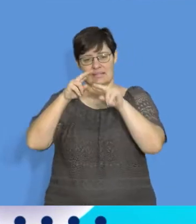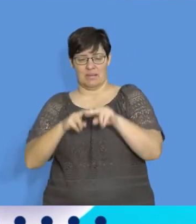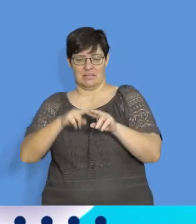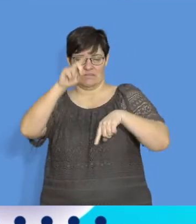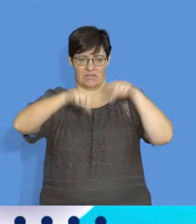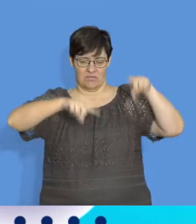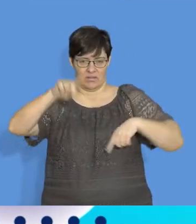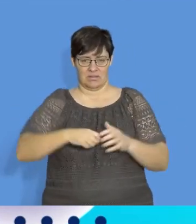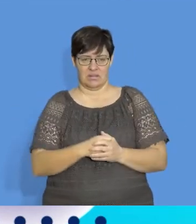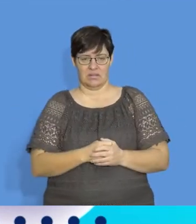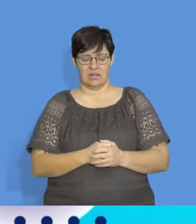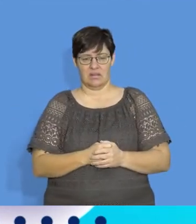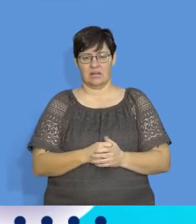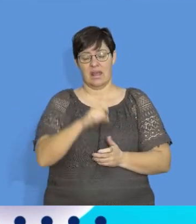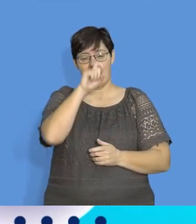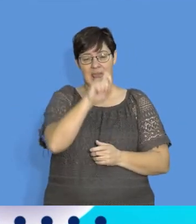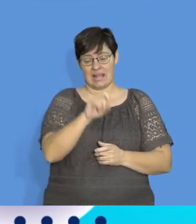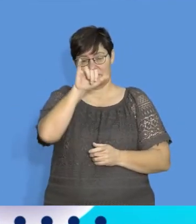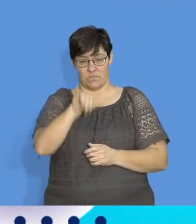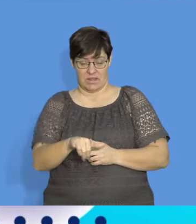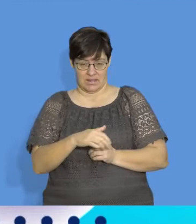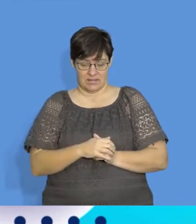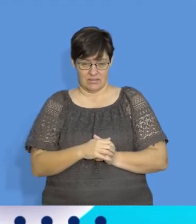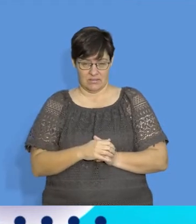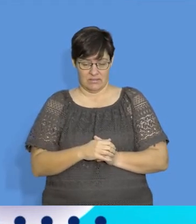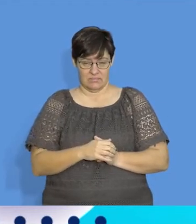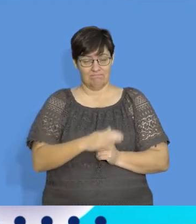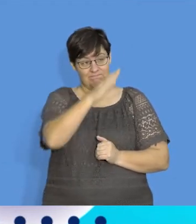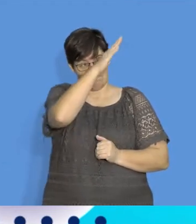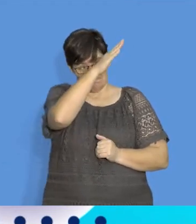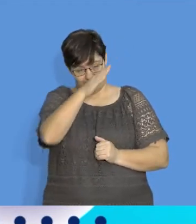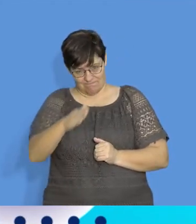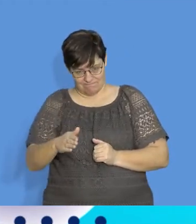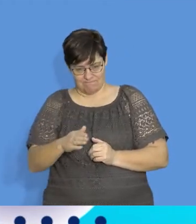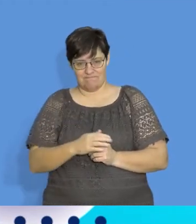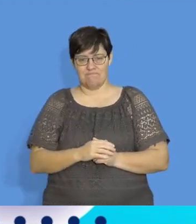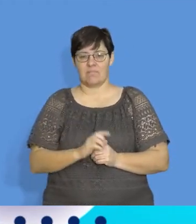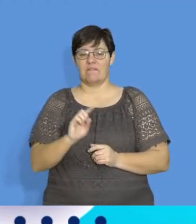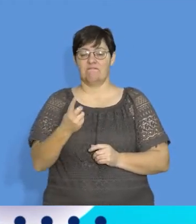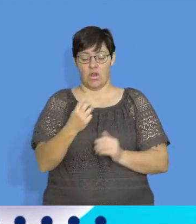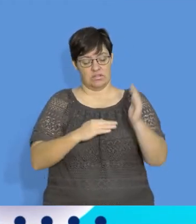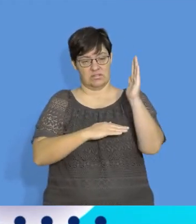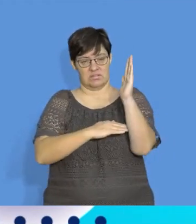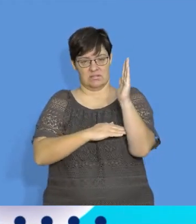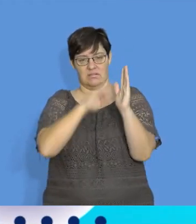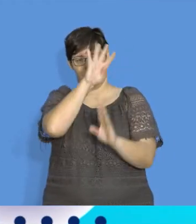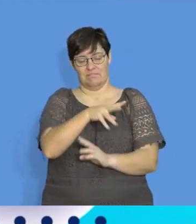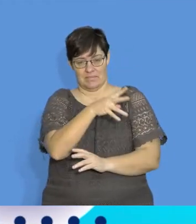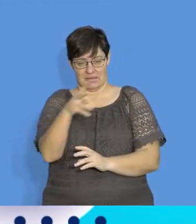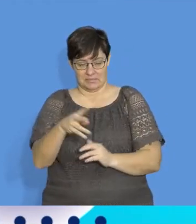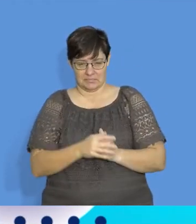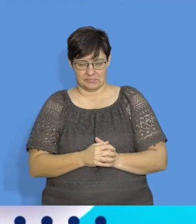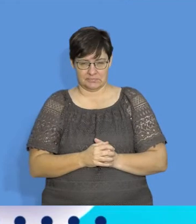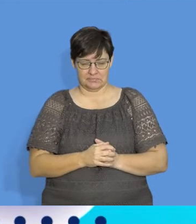which is x and y coordinate in the first quadrant of our Cartesian plane.